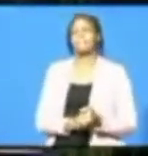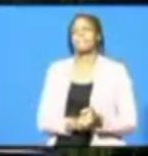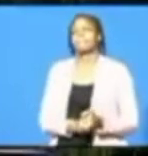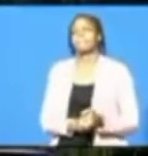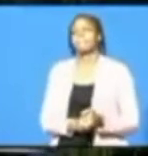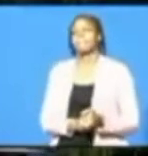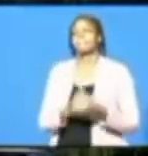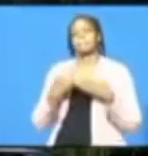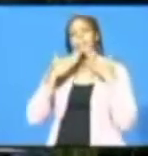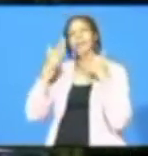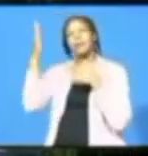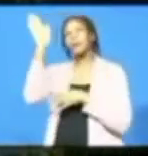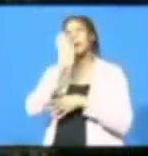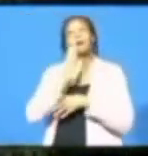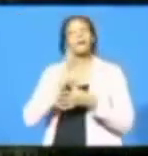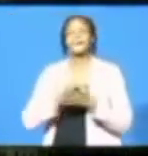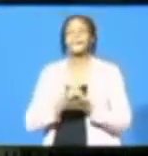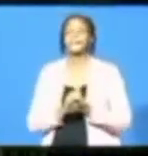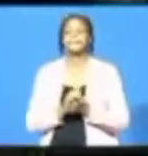But thanks be to God.